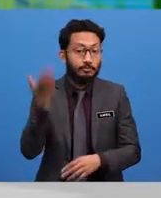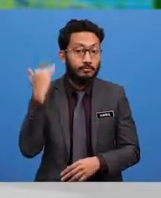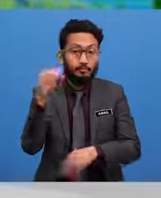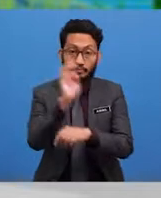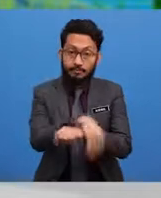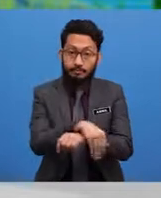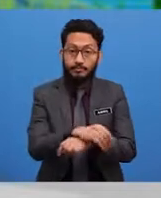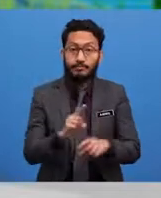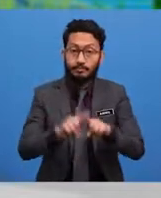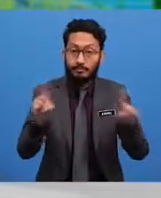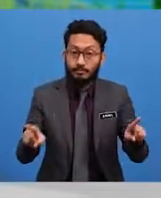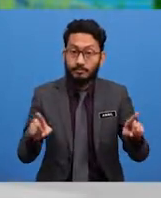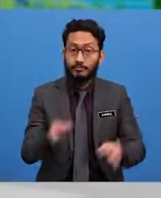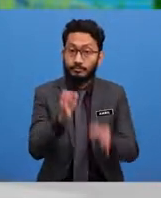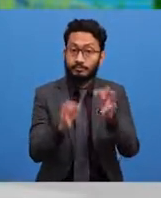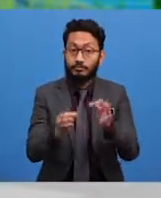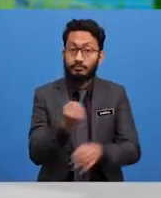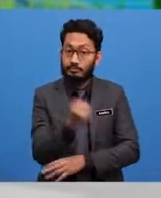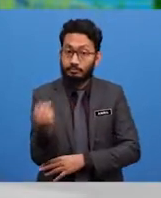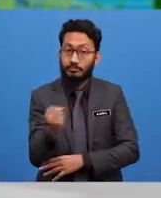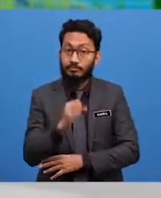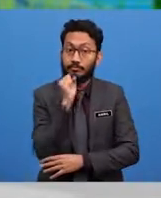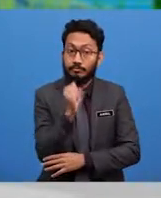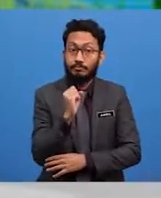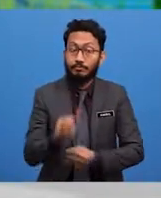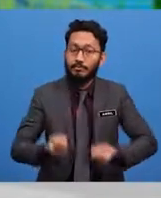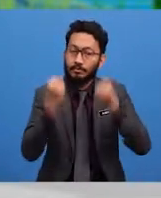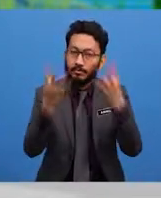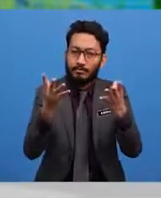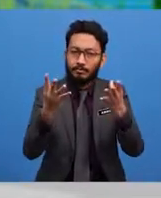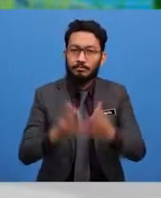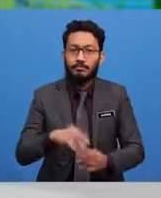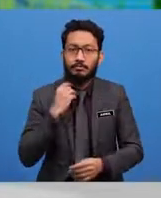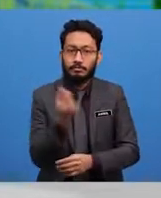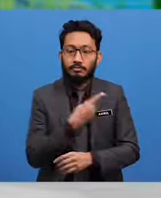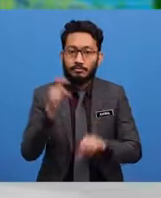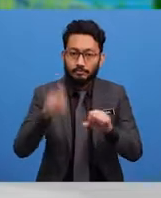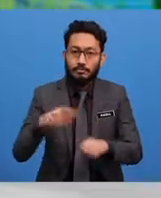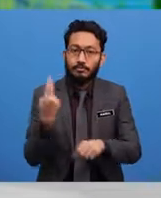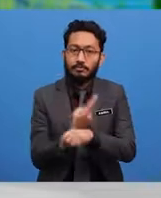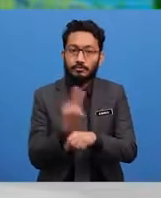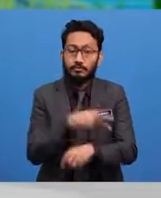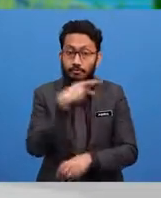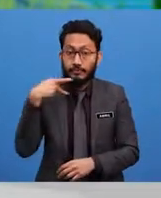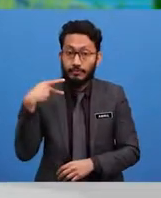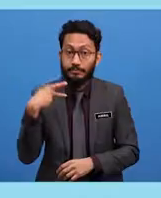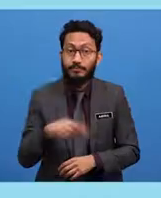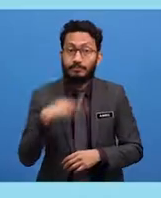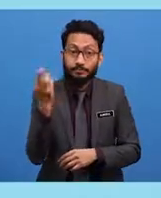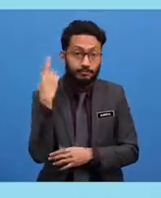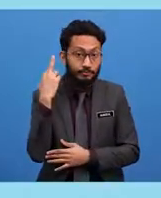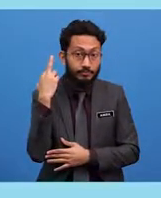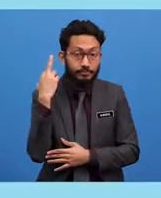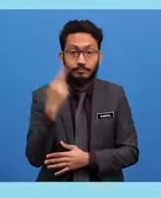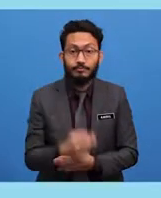However, if the subject is a plural subject, we need to use the verb to be, were.